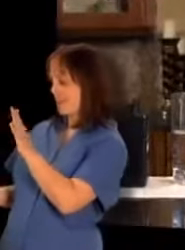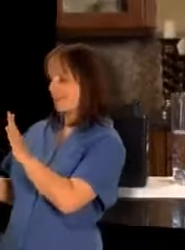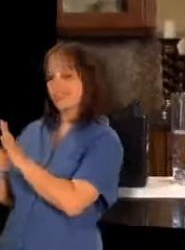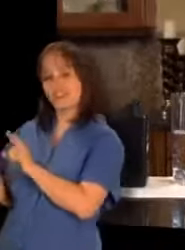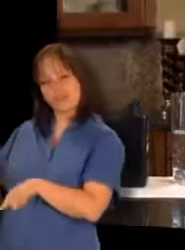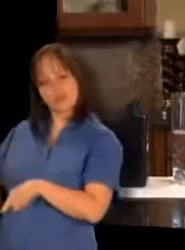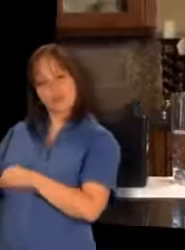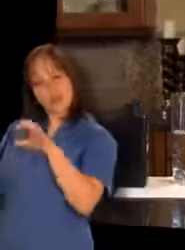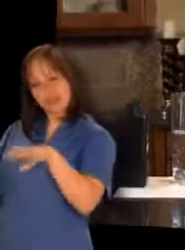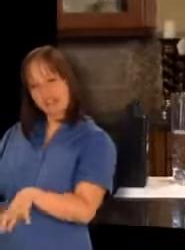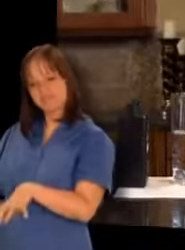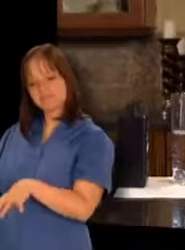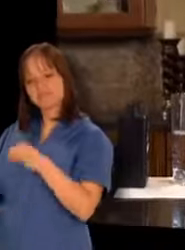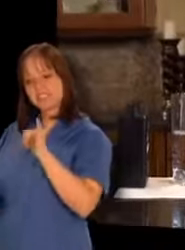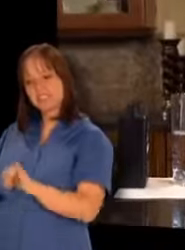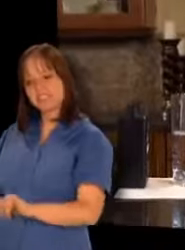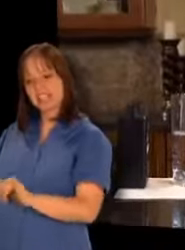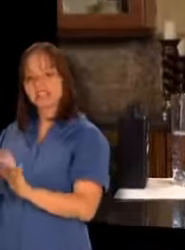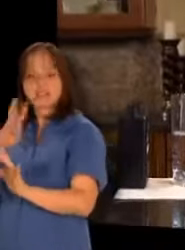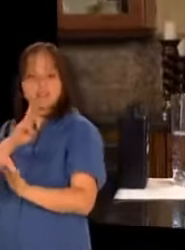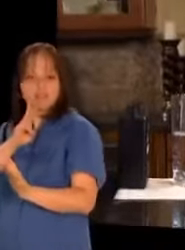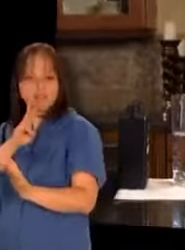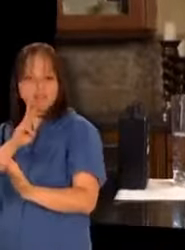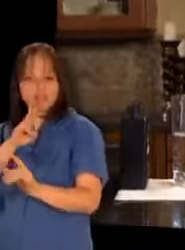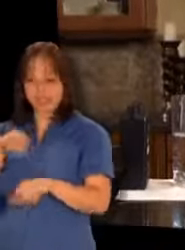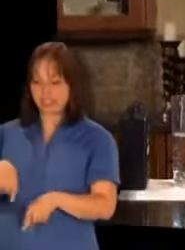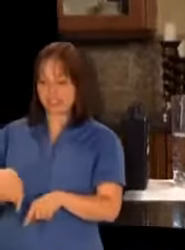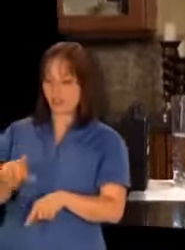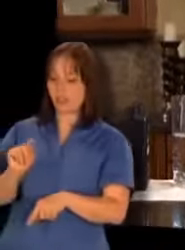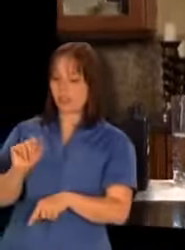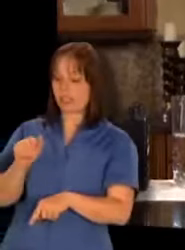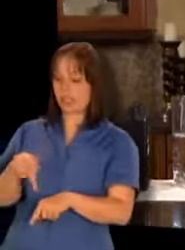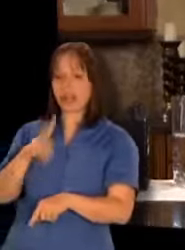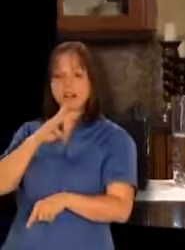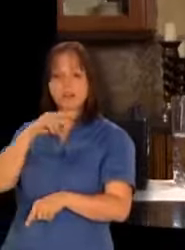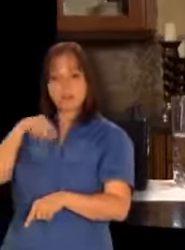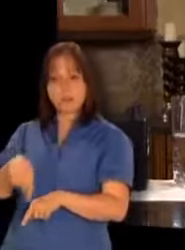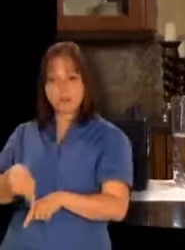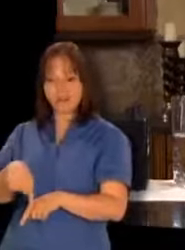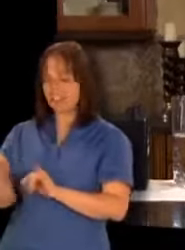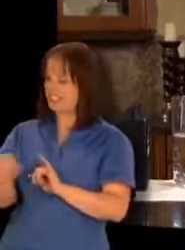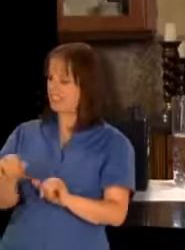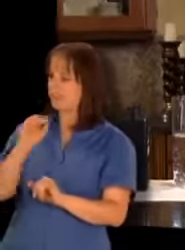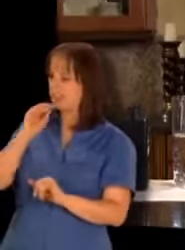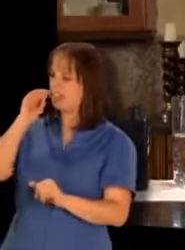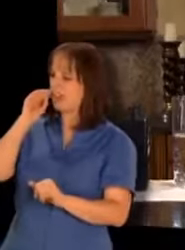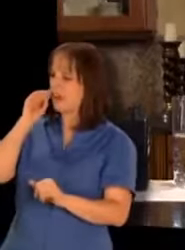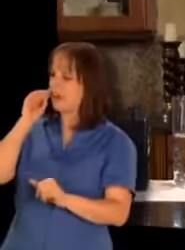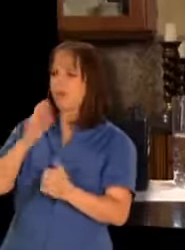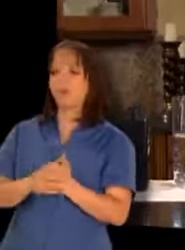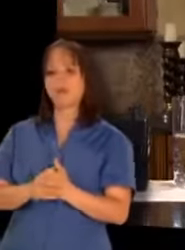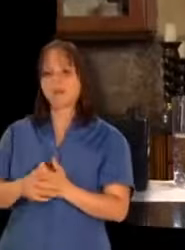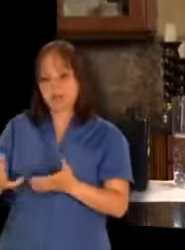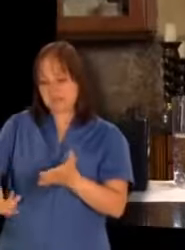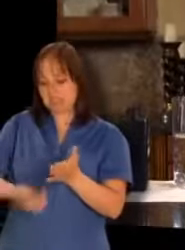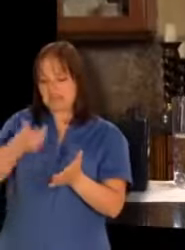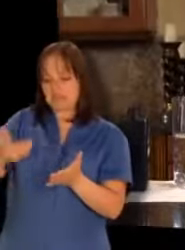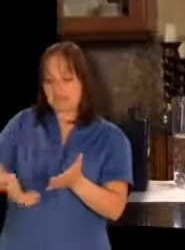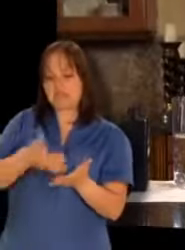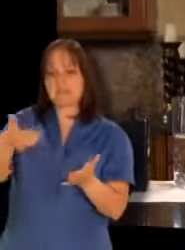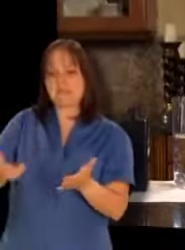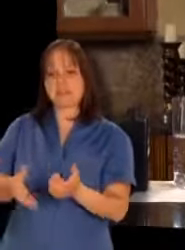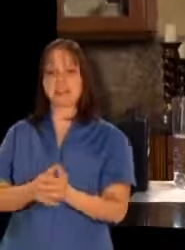these were soaking in the tap water and simulating how you clean them at home. And I'm just going to scoop them out of